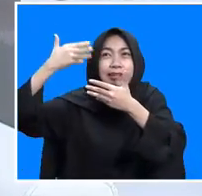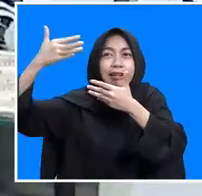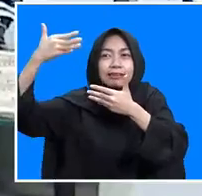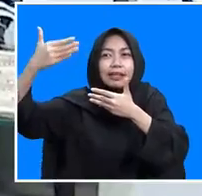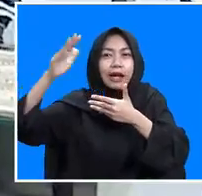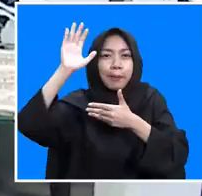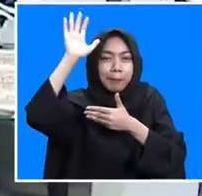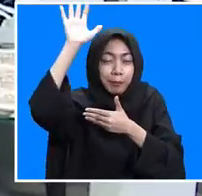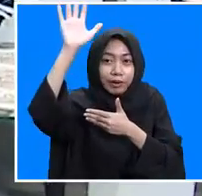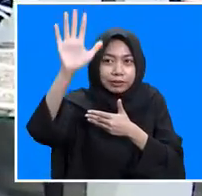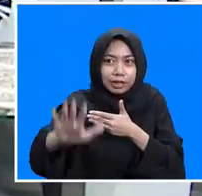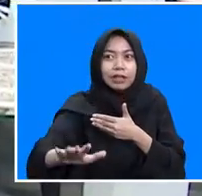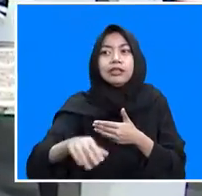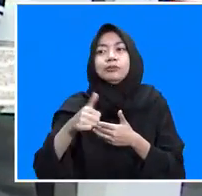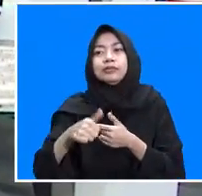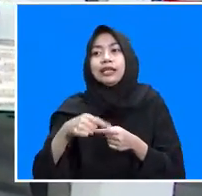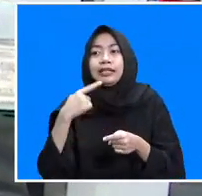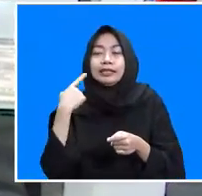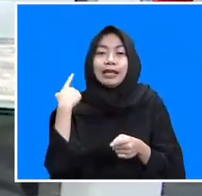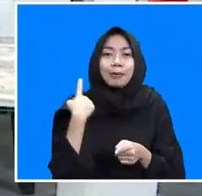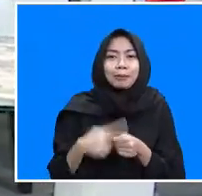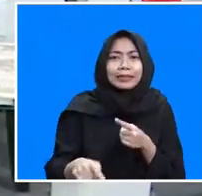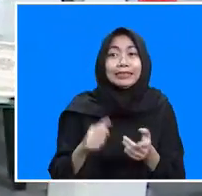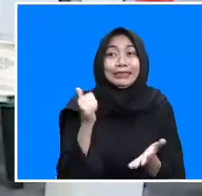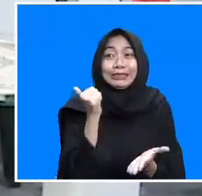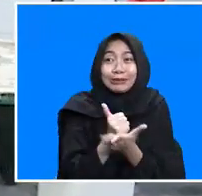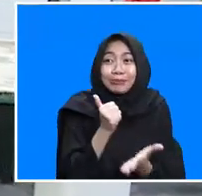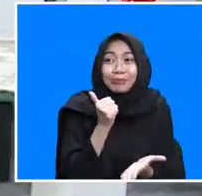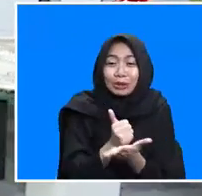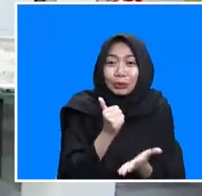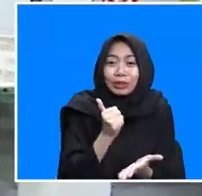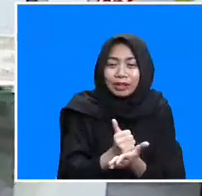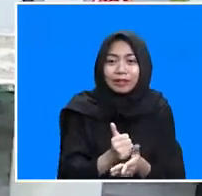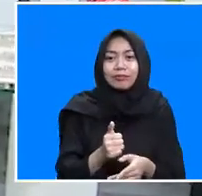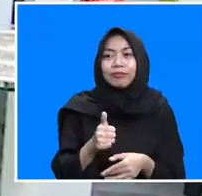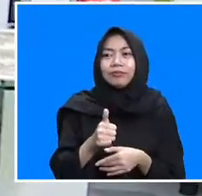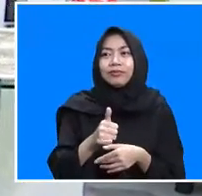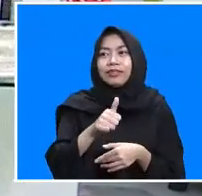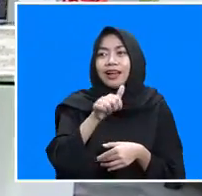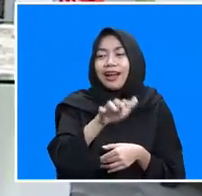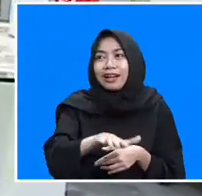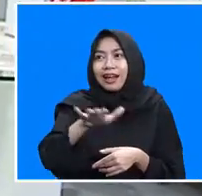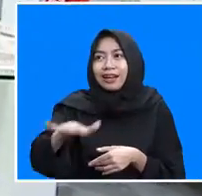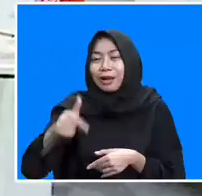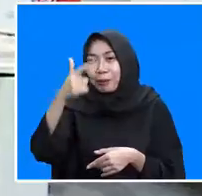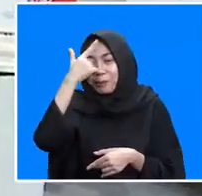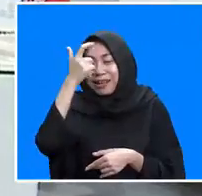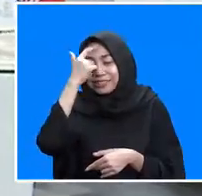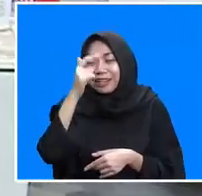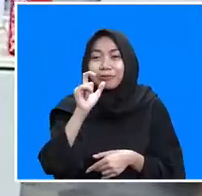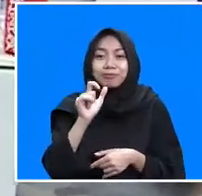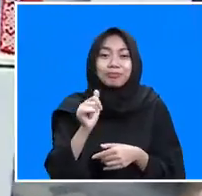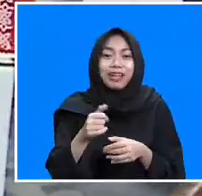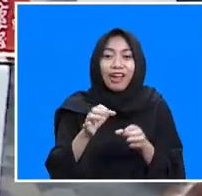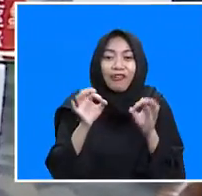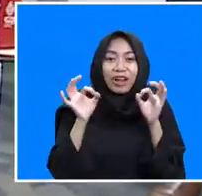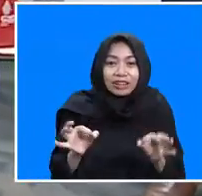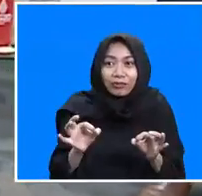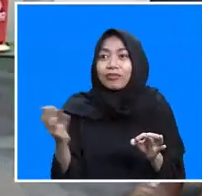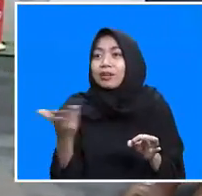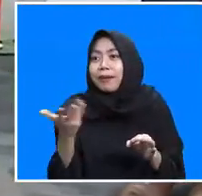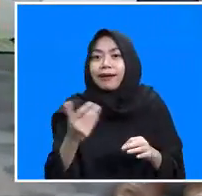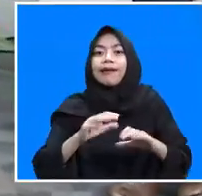But the reality is that we still know that children learn most effectively when they're sitting in a classroom,